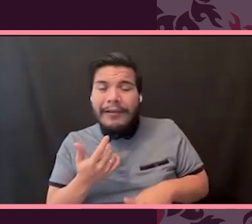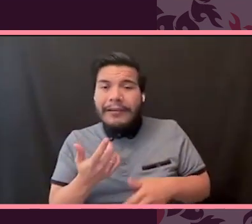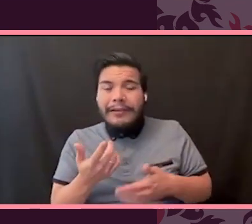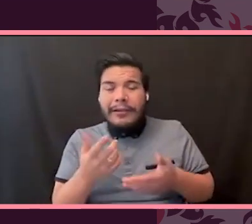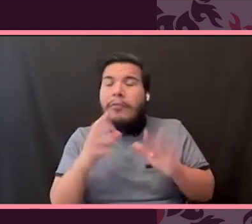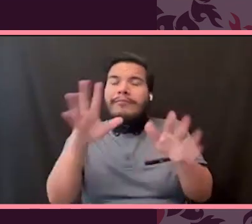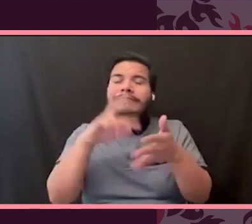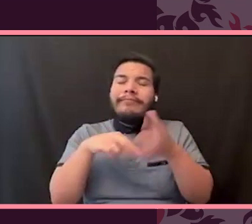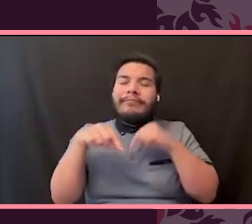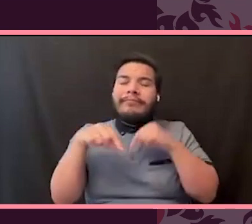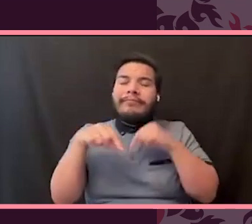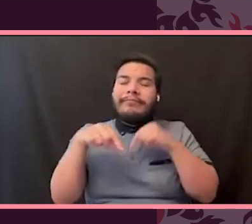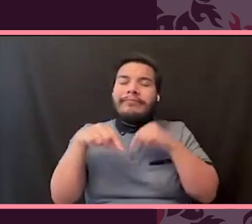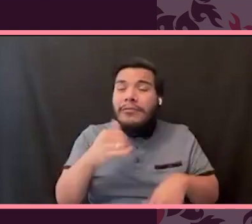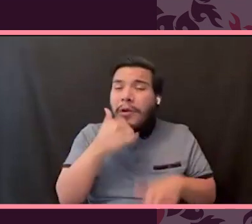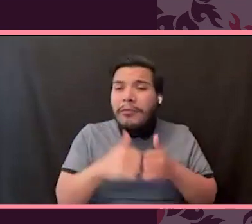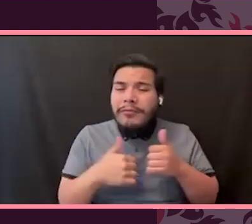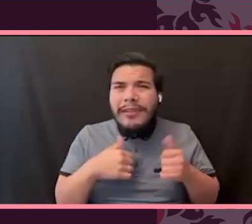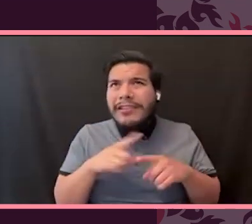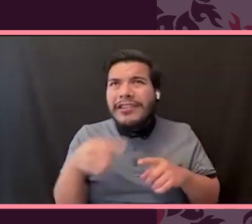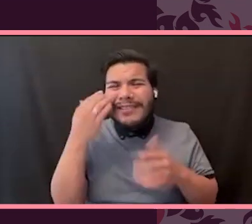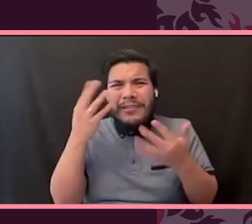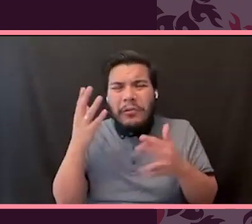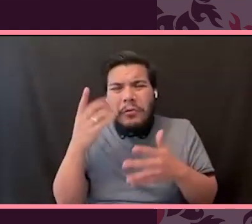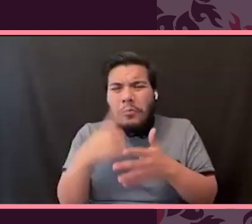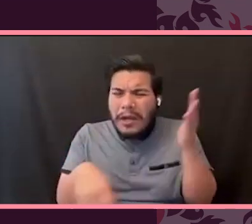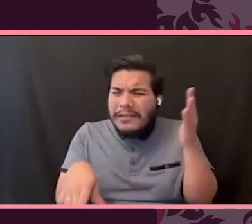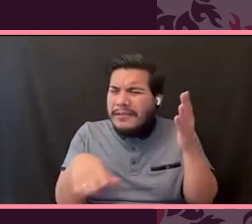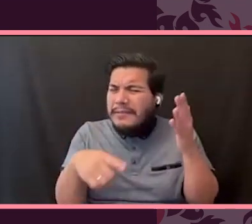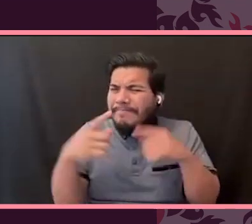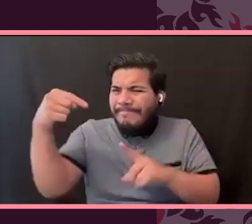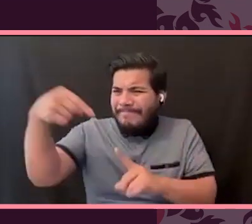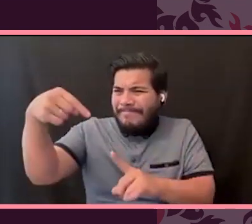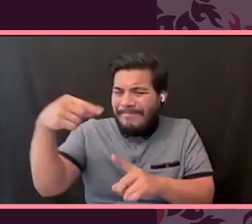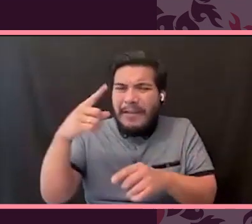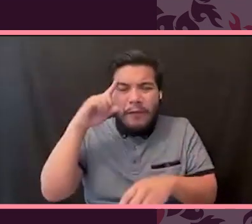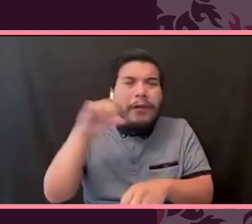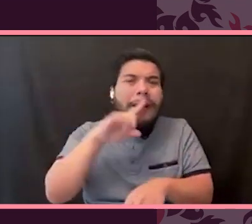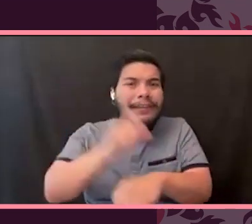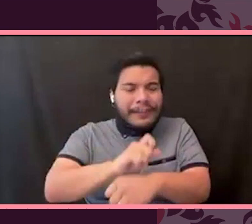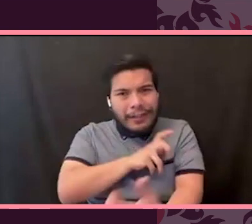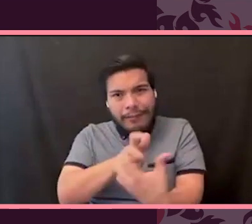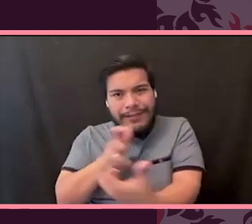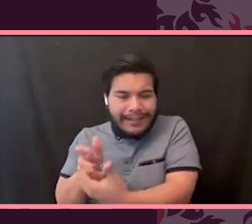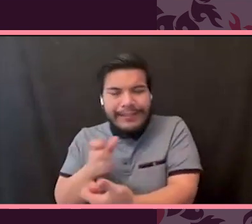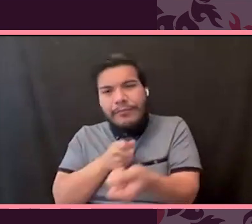right, you know, I just didn't know what it was that was going on to be able to actually accommodate and support it.